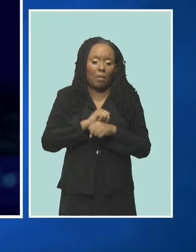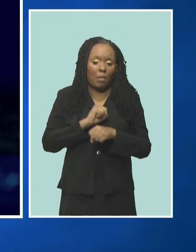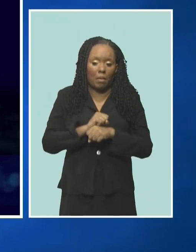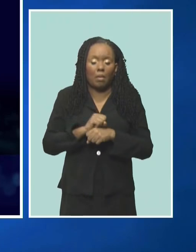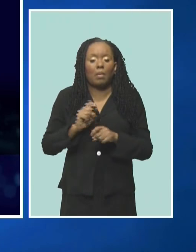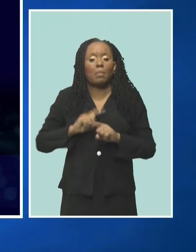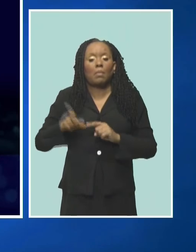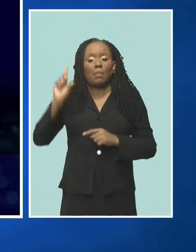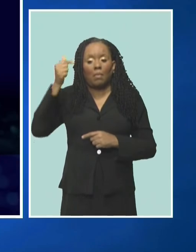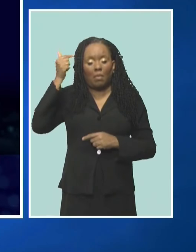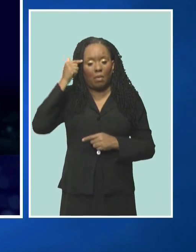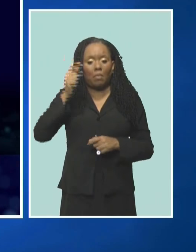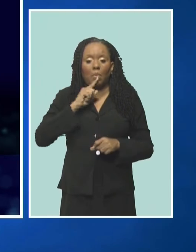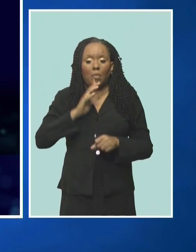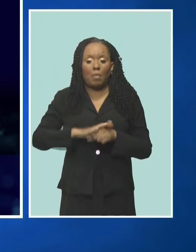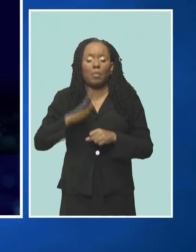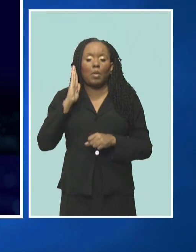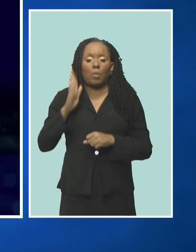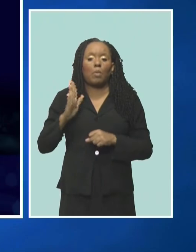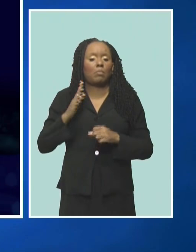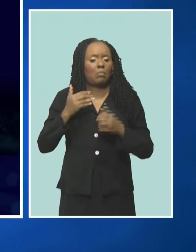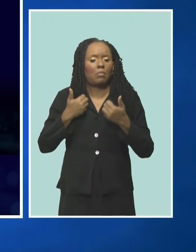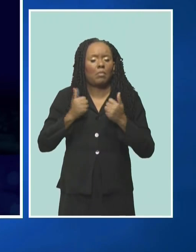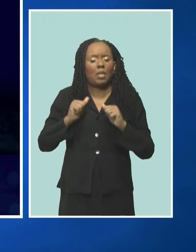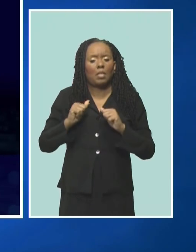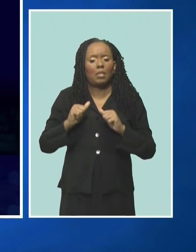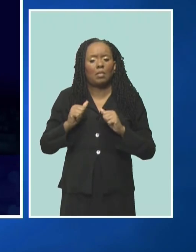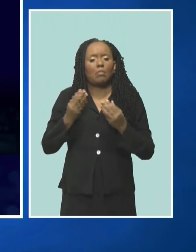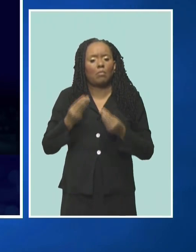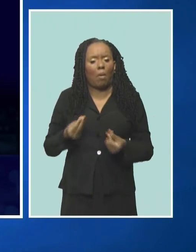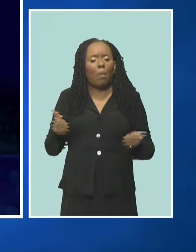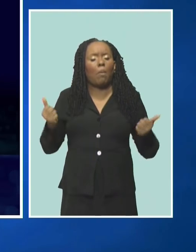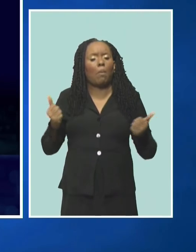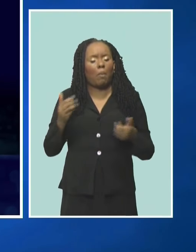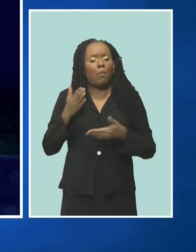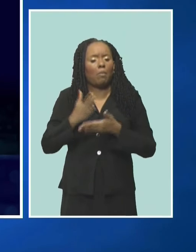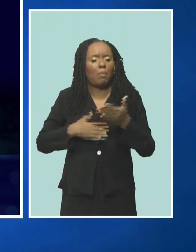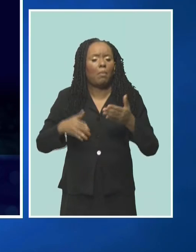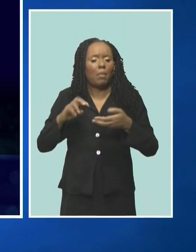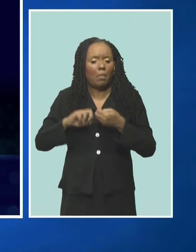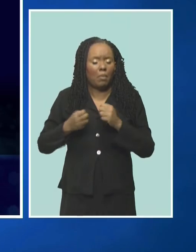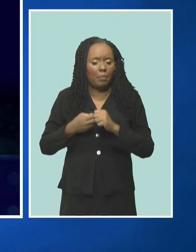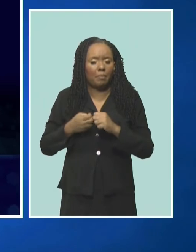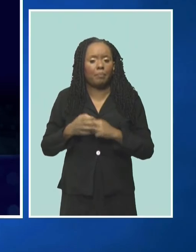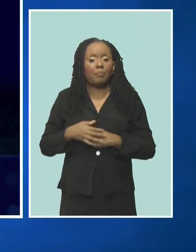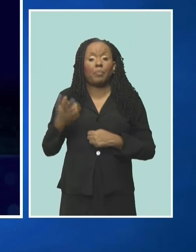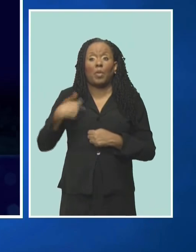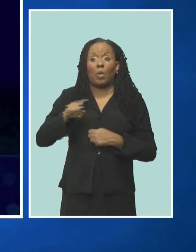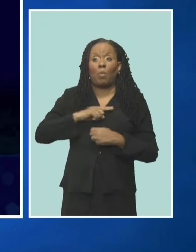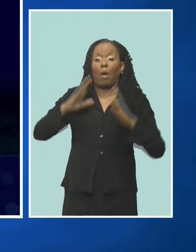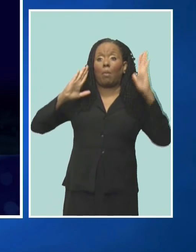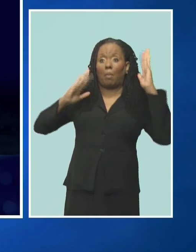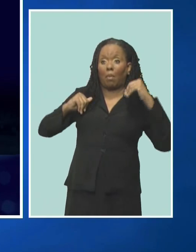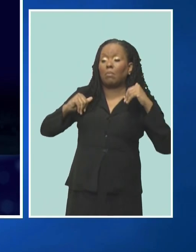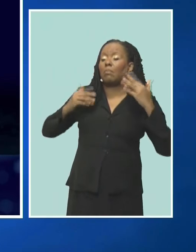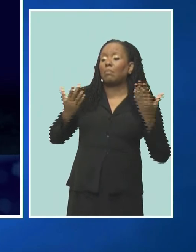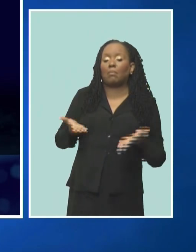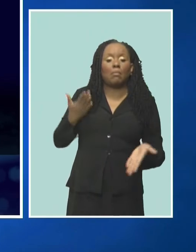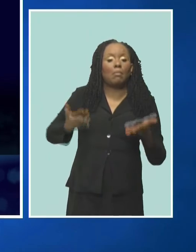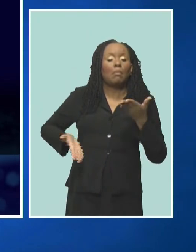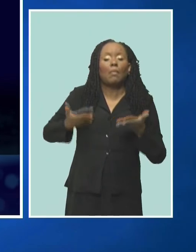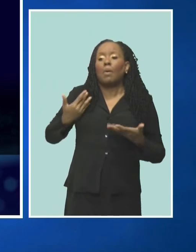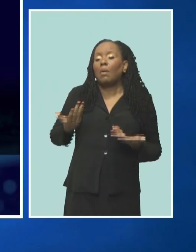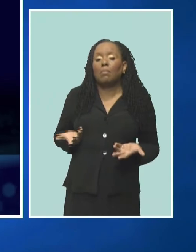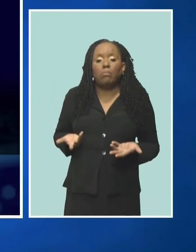be rectified. And we expect, out of proper